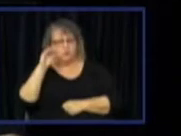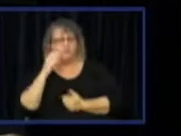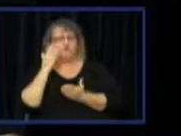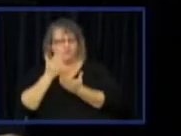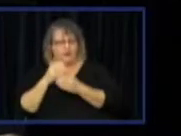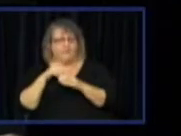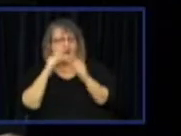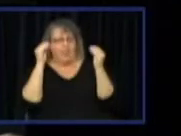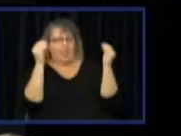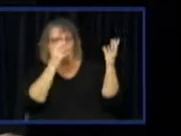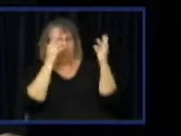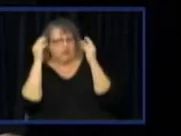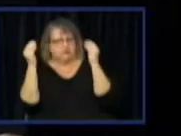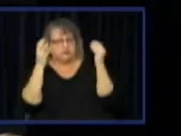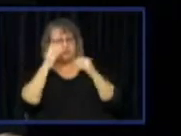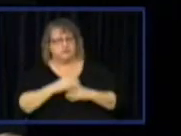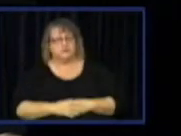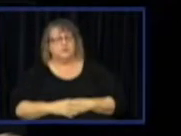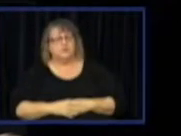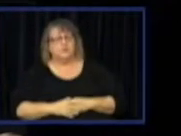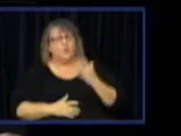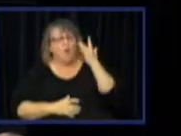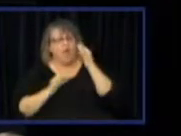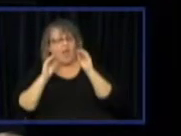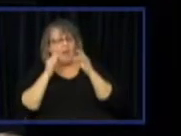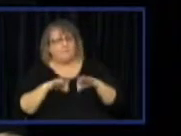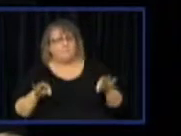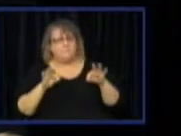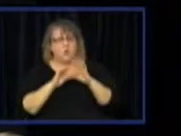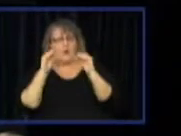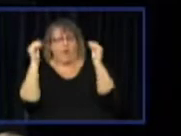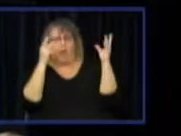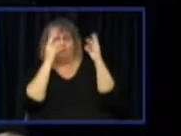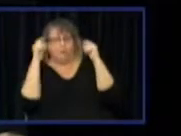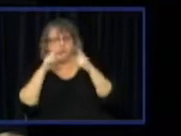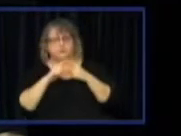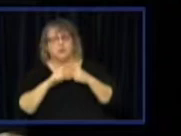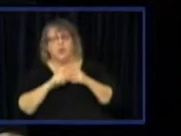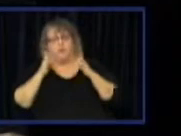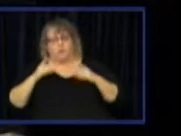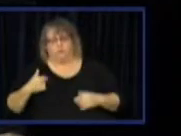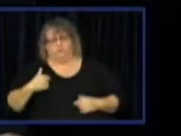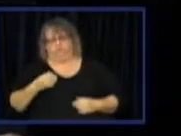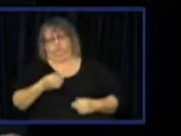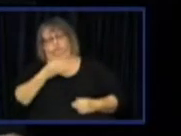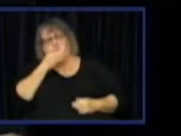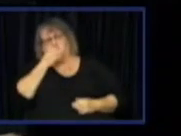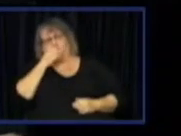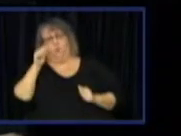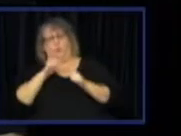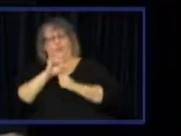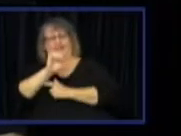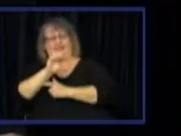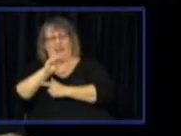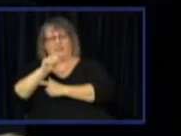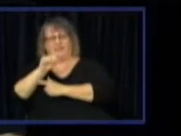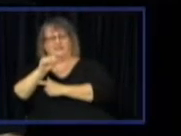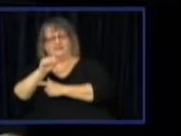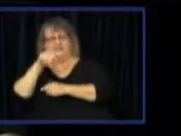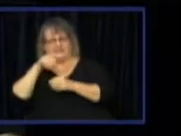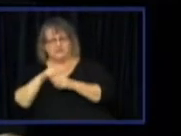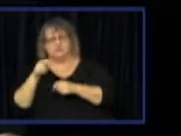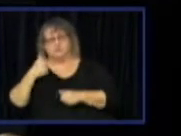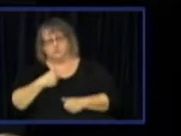of patients to arrive by ambulance. And the reason for that is that the treatment and evaluation of stroke begins with the paramedics. It begins in the